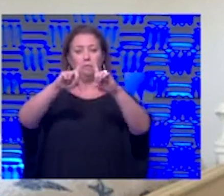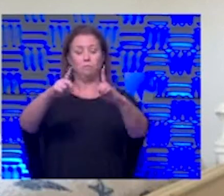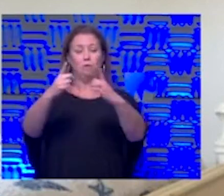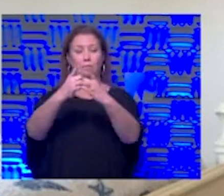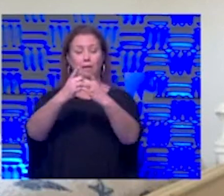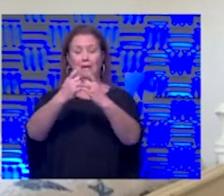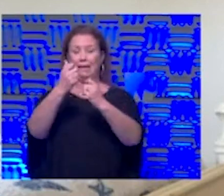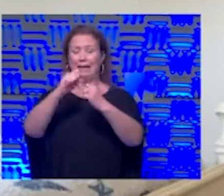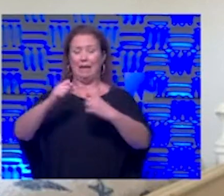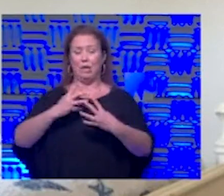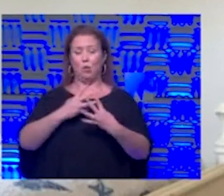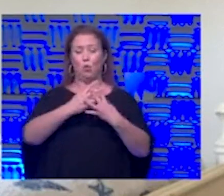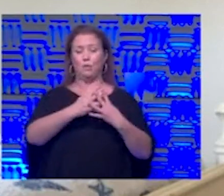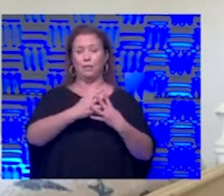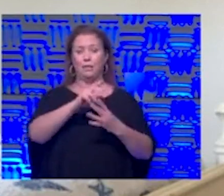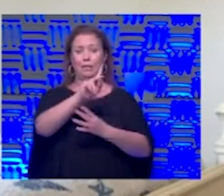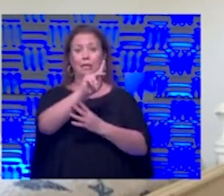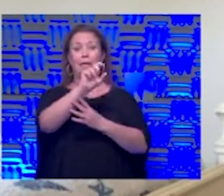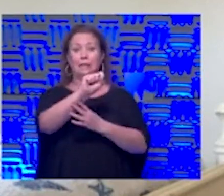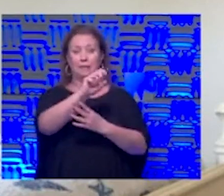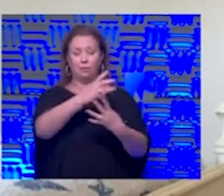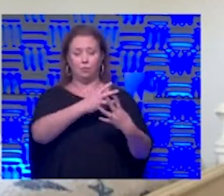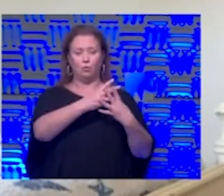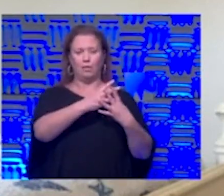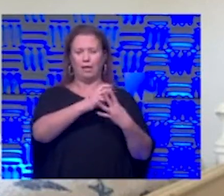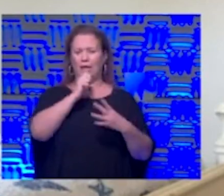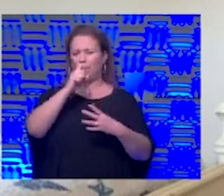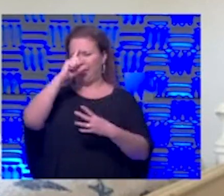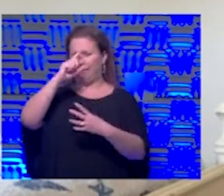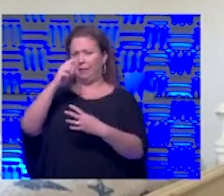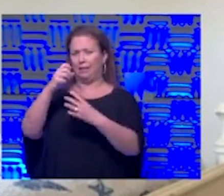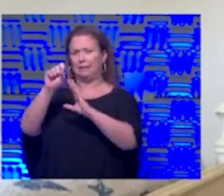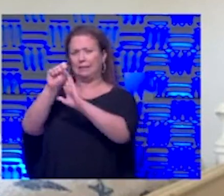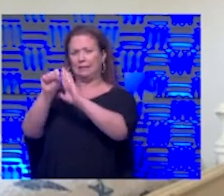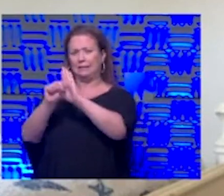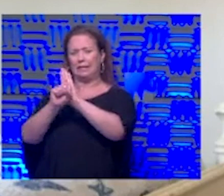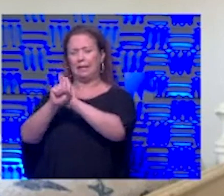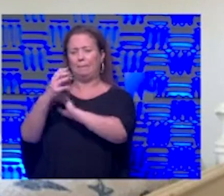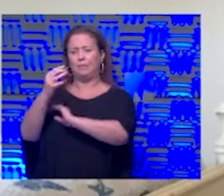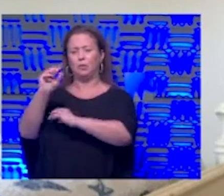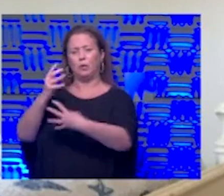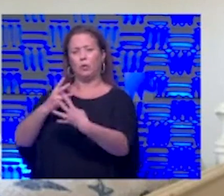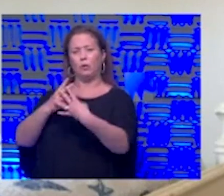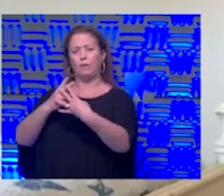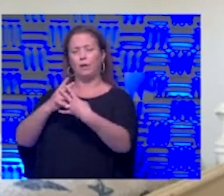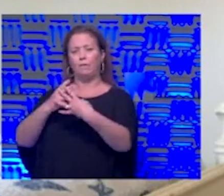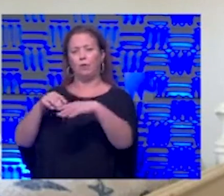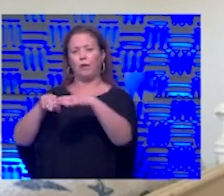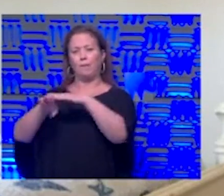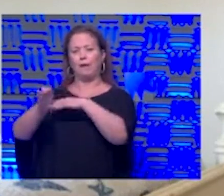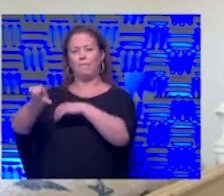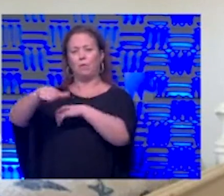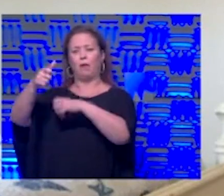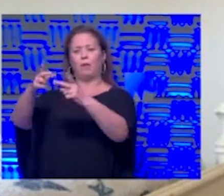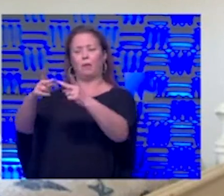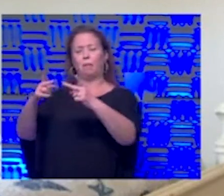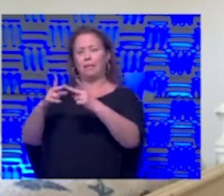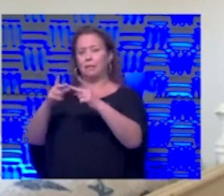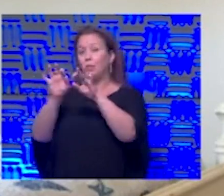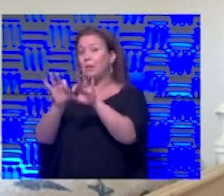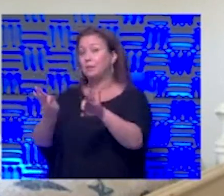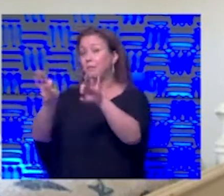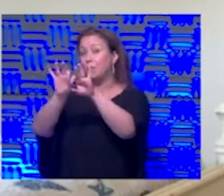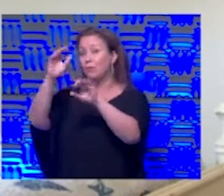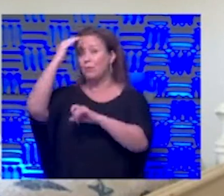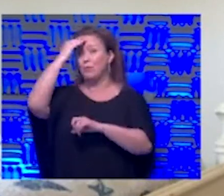any quarantine, we know for Kansas there is. I don't believe there's a state quarantine for Missouri if you're coming in from other places. So that's important